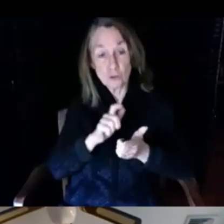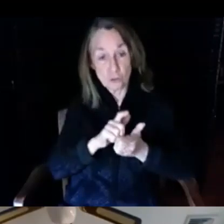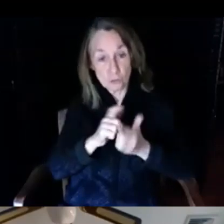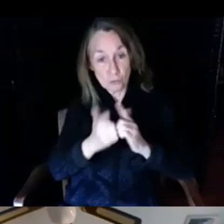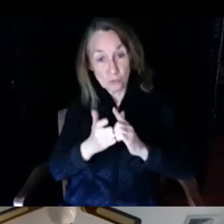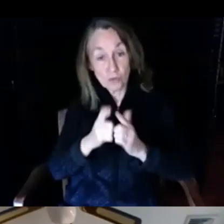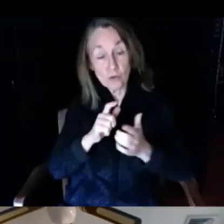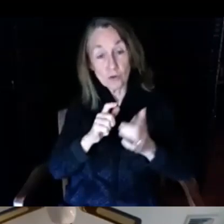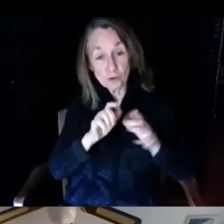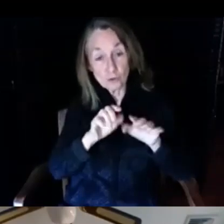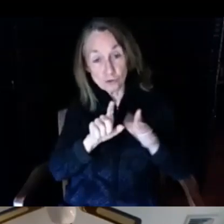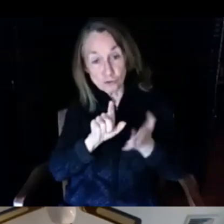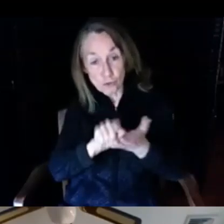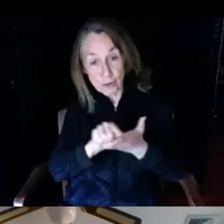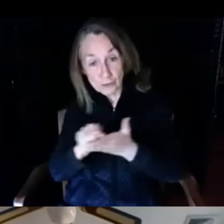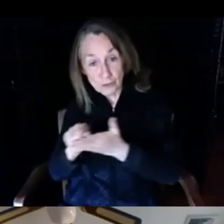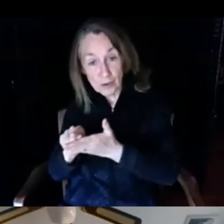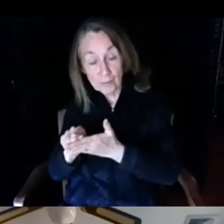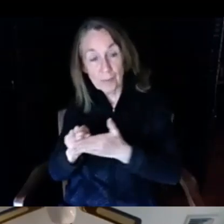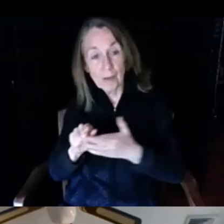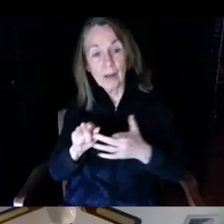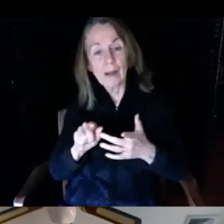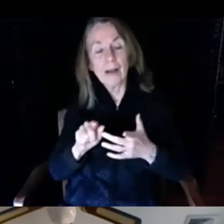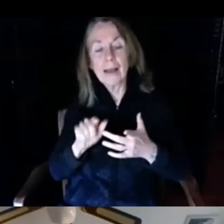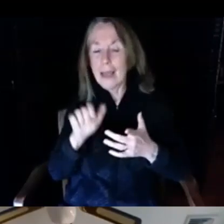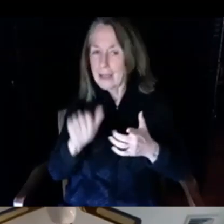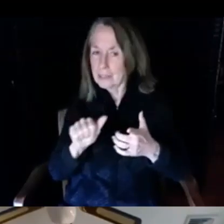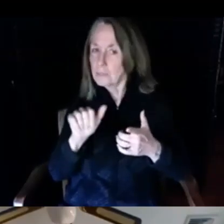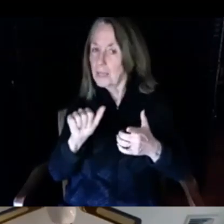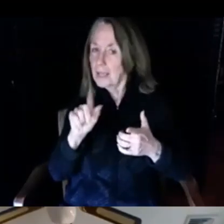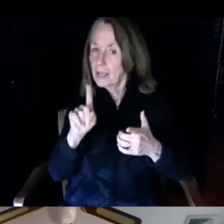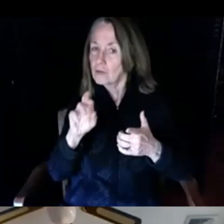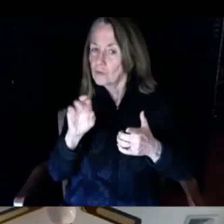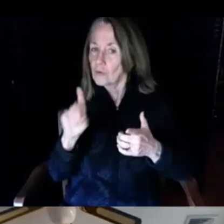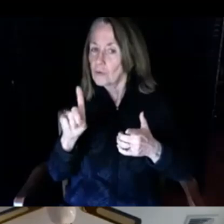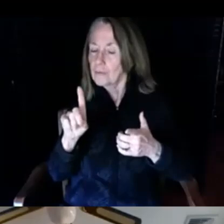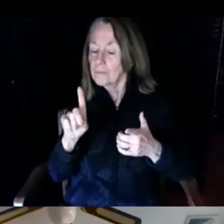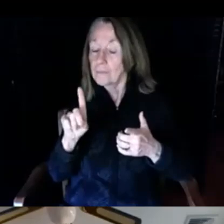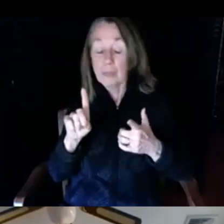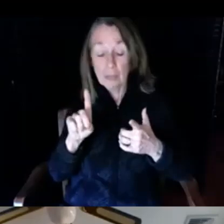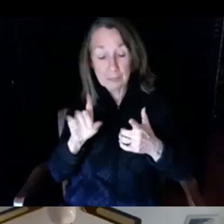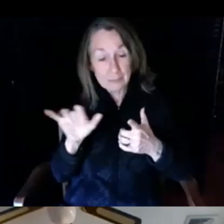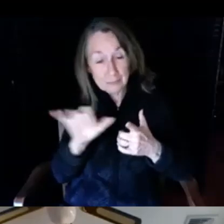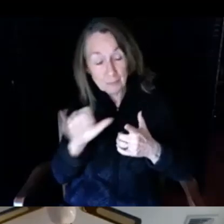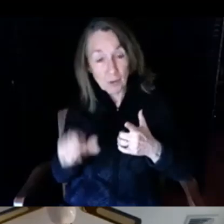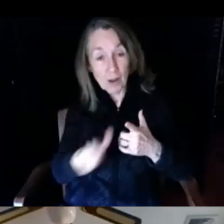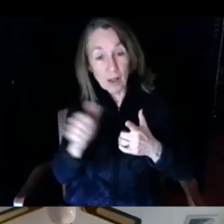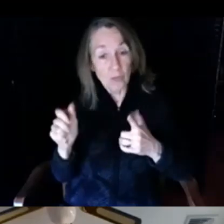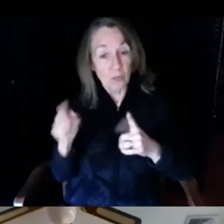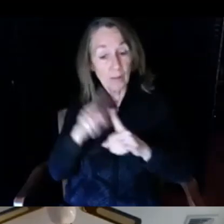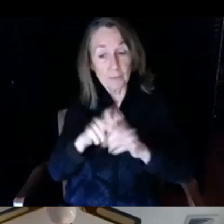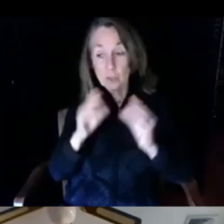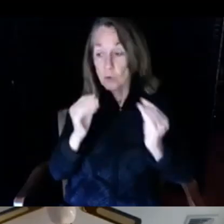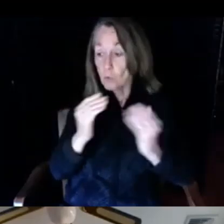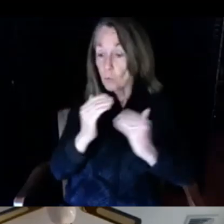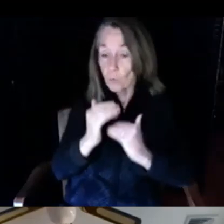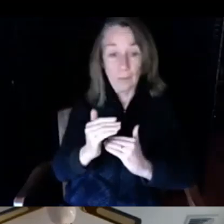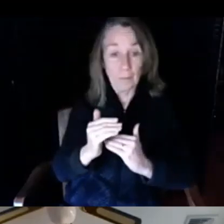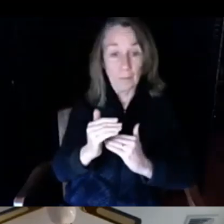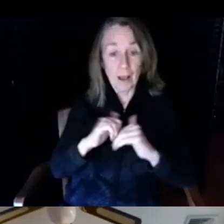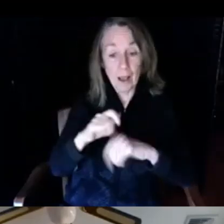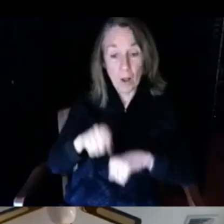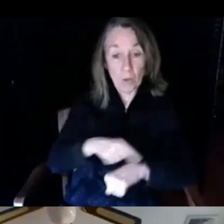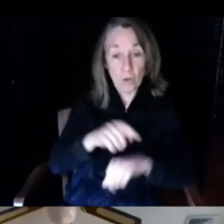Android device. And it does what I was talking about with the other apps. However, there is no limit on how long you can use it